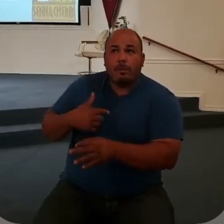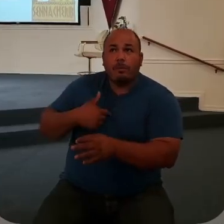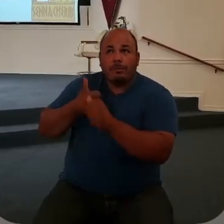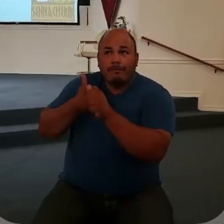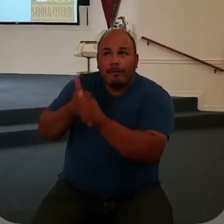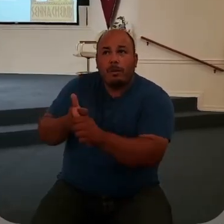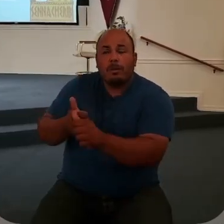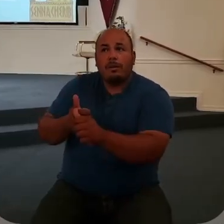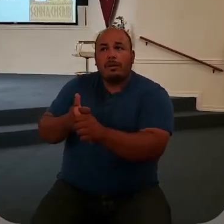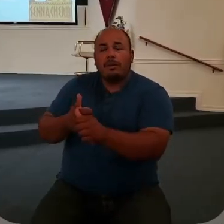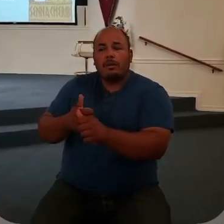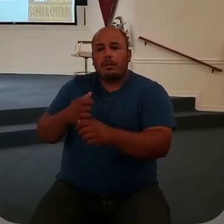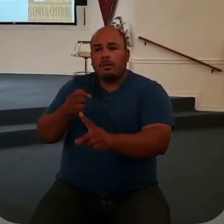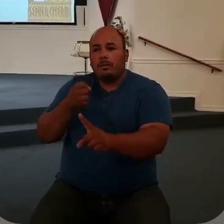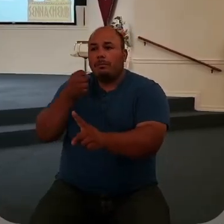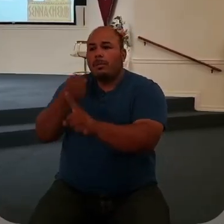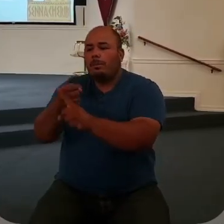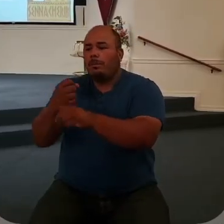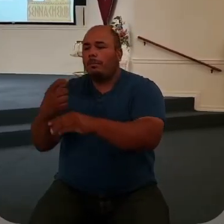what do you do?